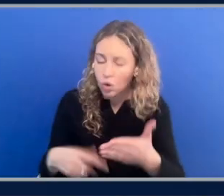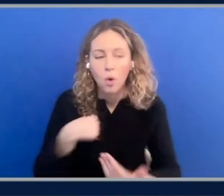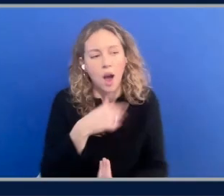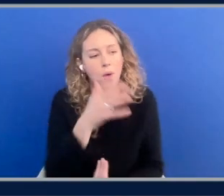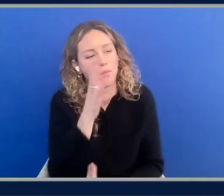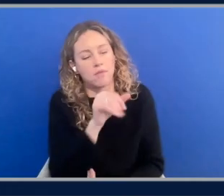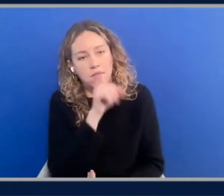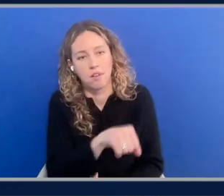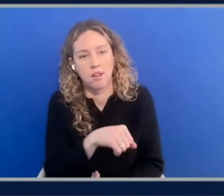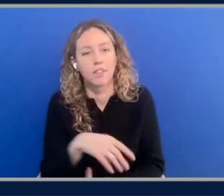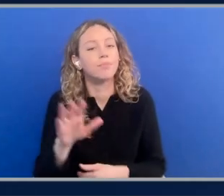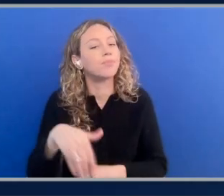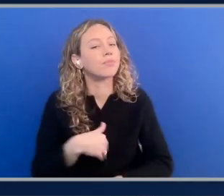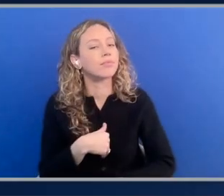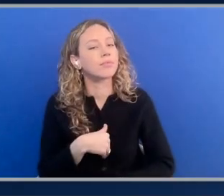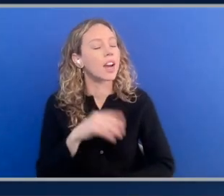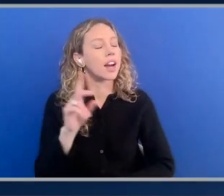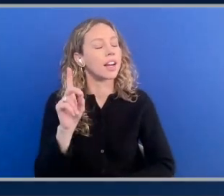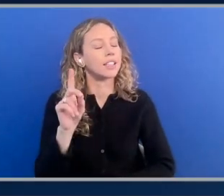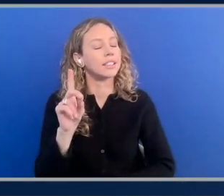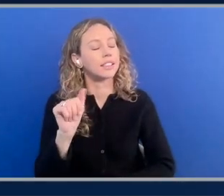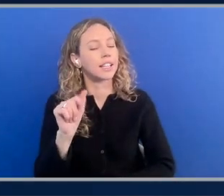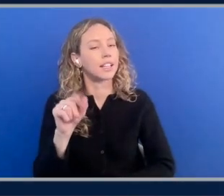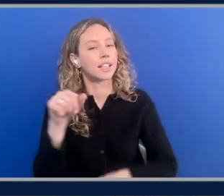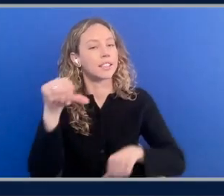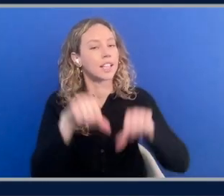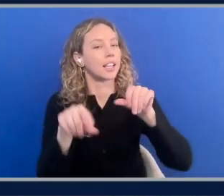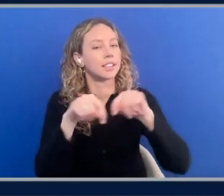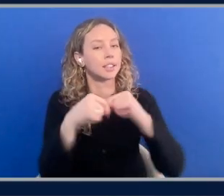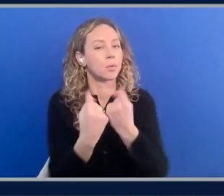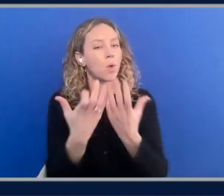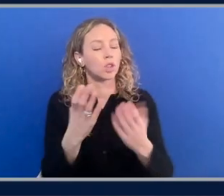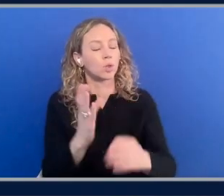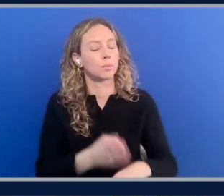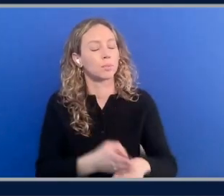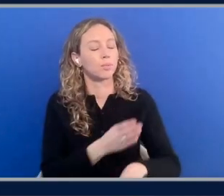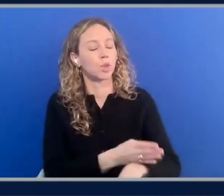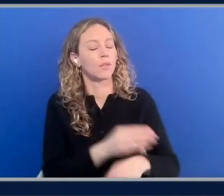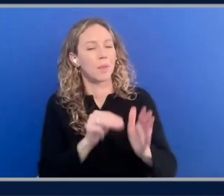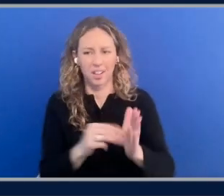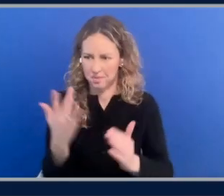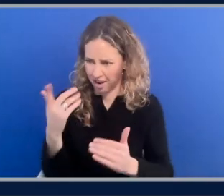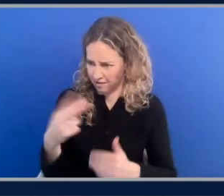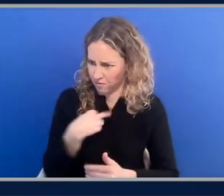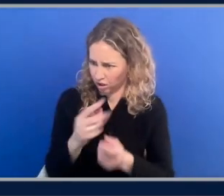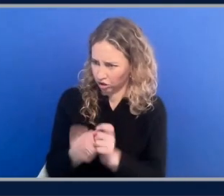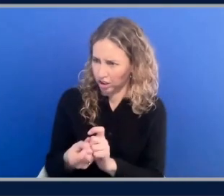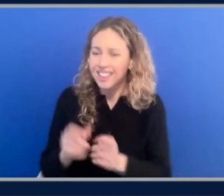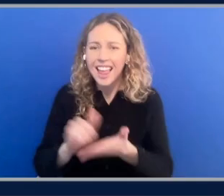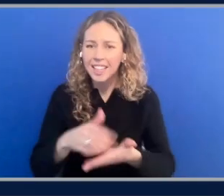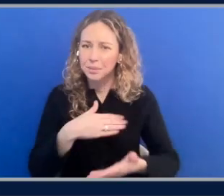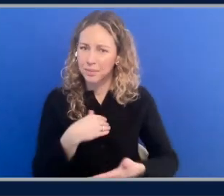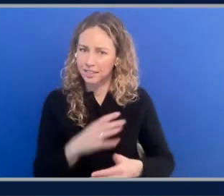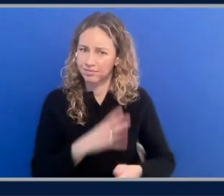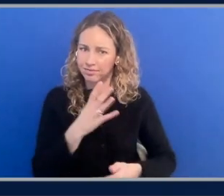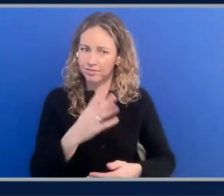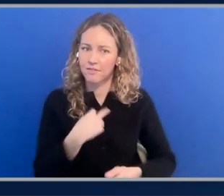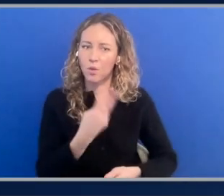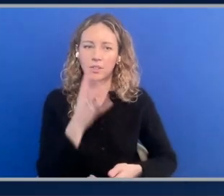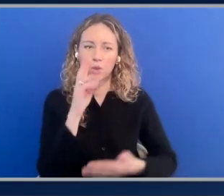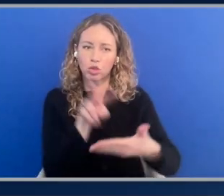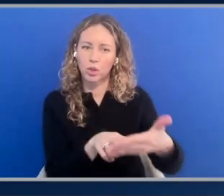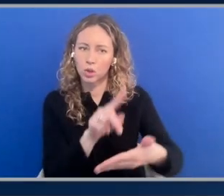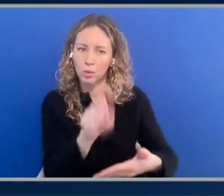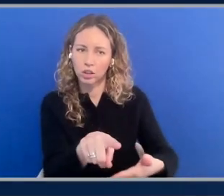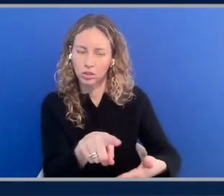A data science team wants to improve a model's performance. Why did your voice just change? Because that's my question reading voice. Oh, okay. Yeah. So can you start over?